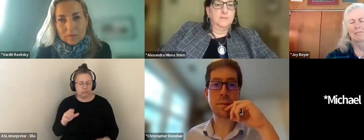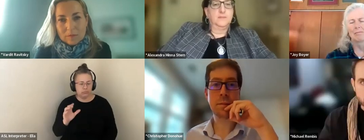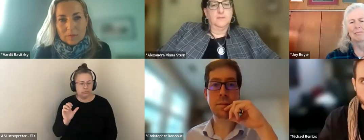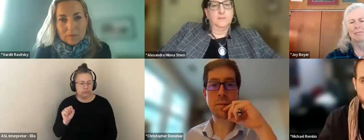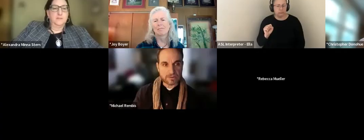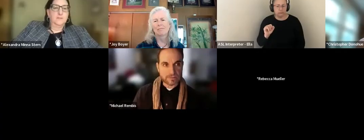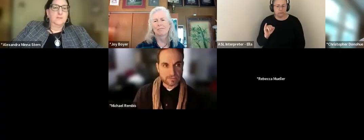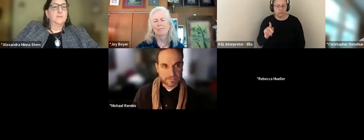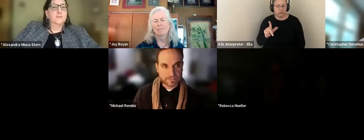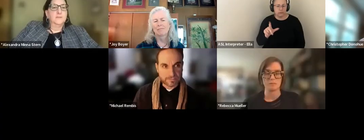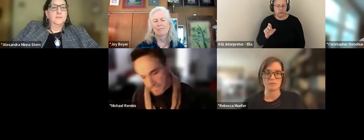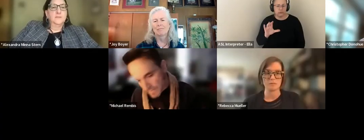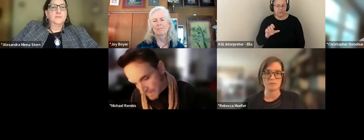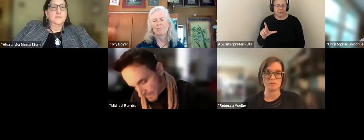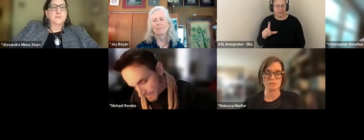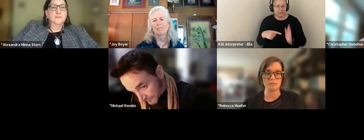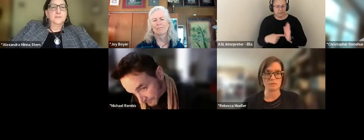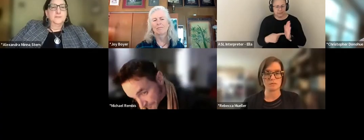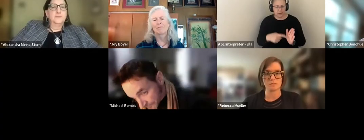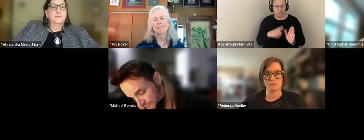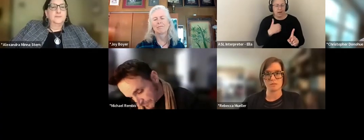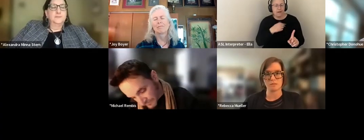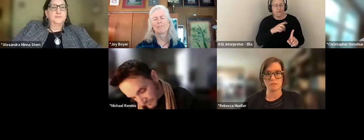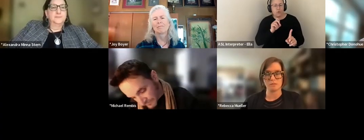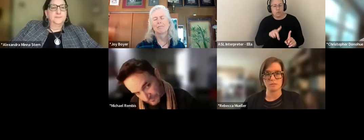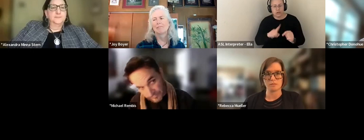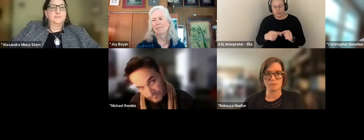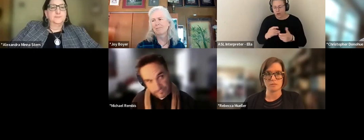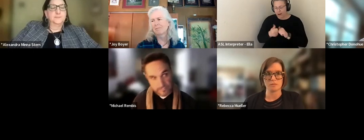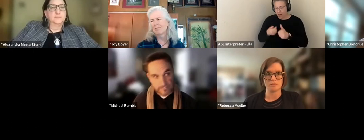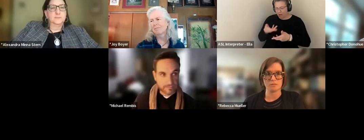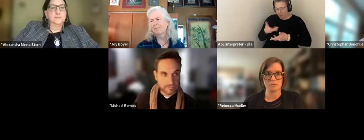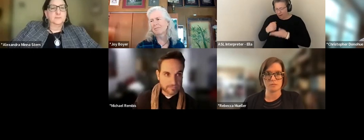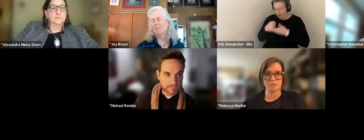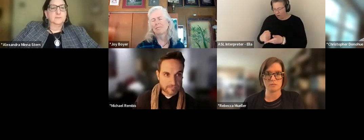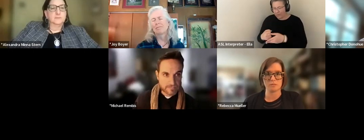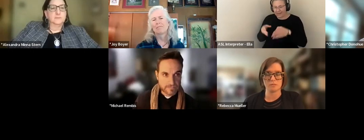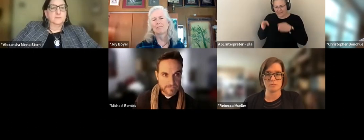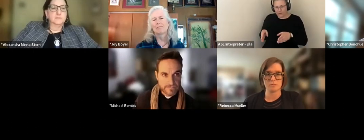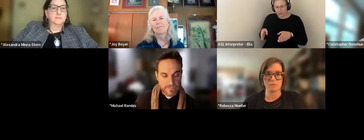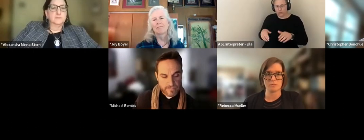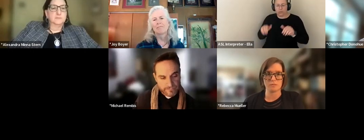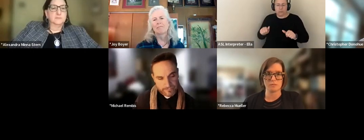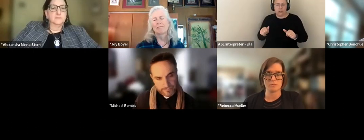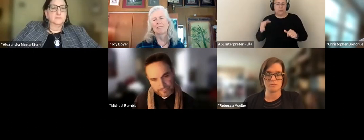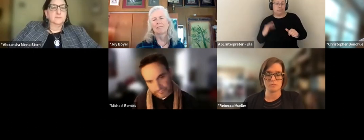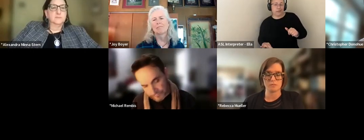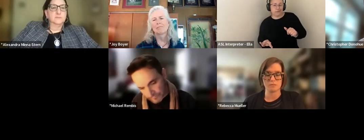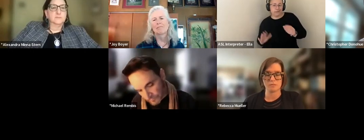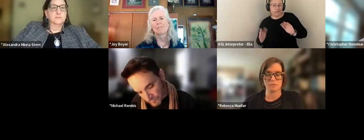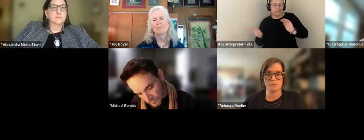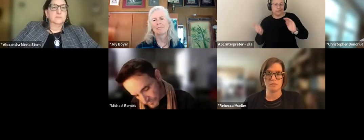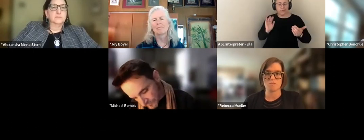I don't know if it was a question around how do you help an individual sort of weigh the benefits, the potential benefits versus the